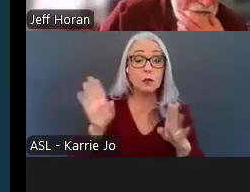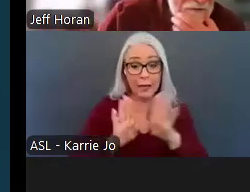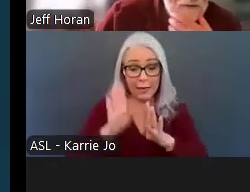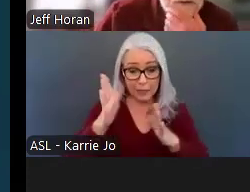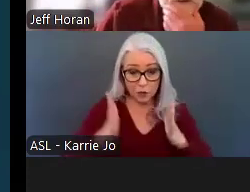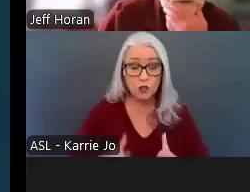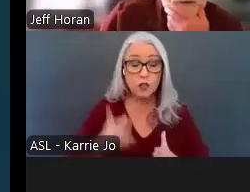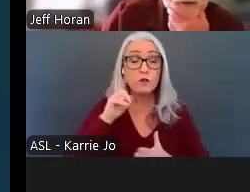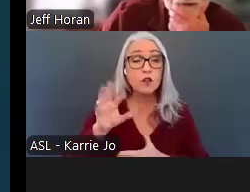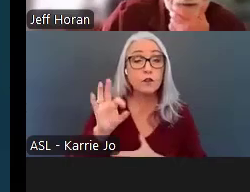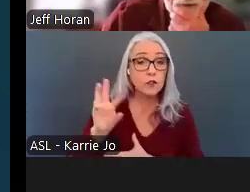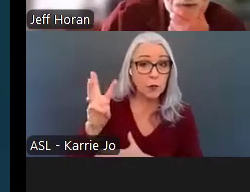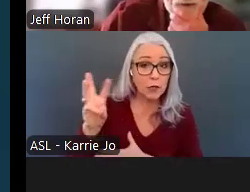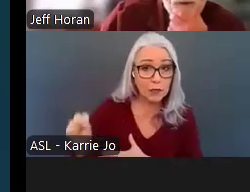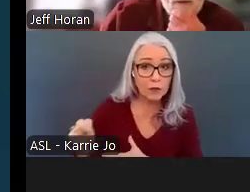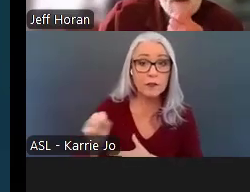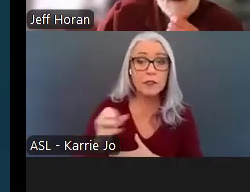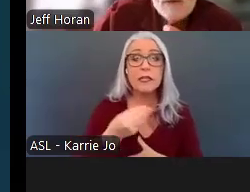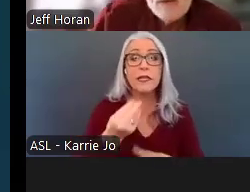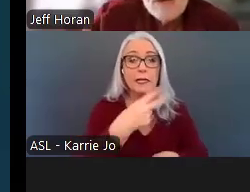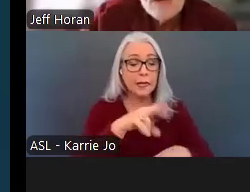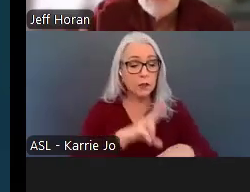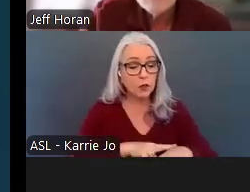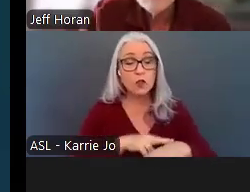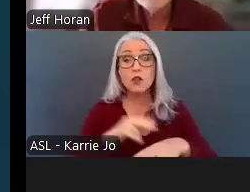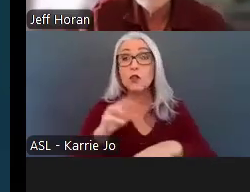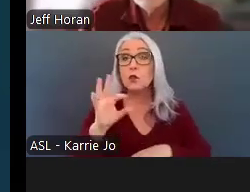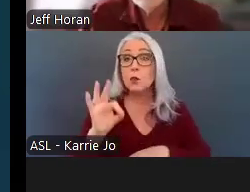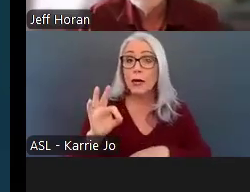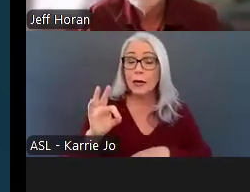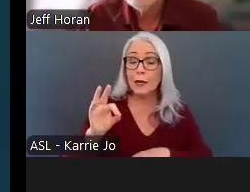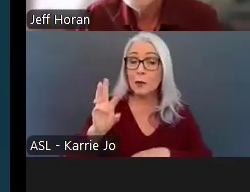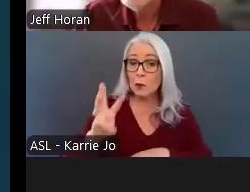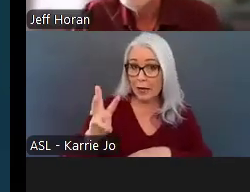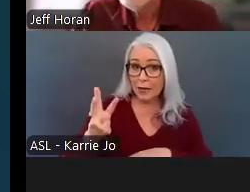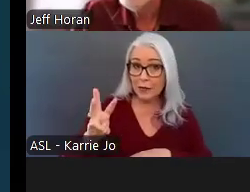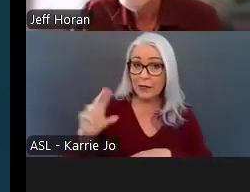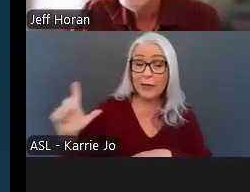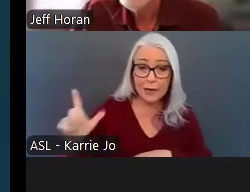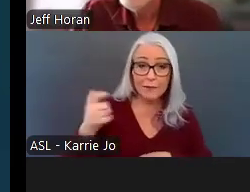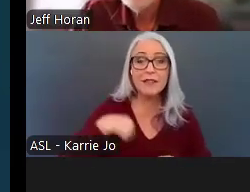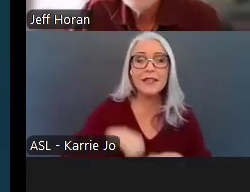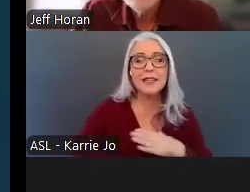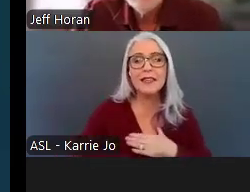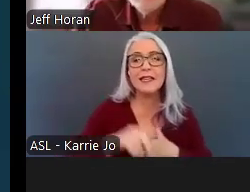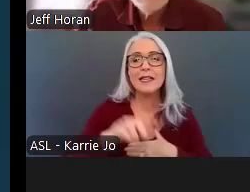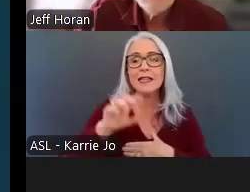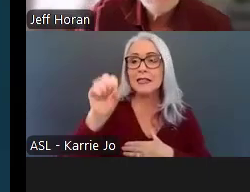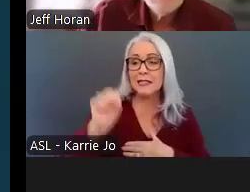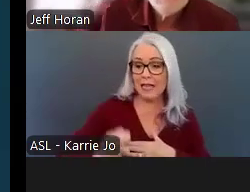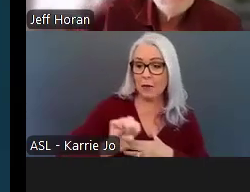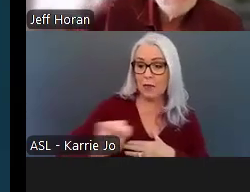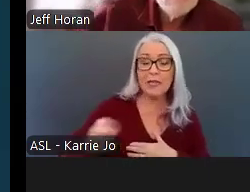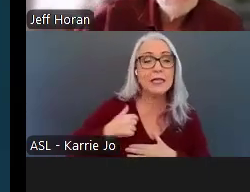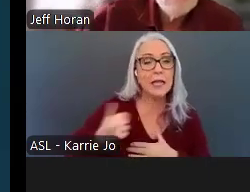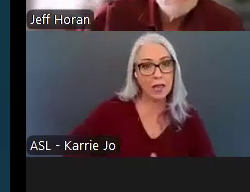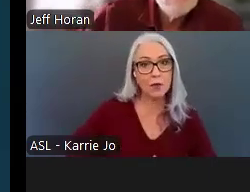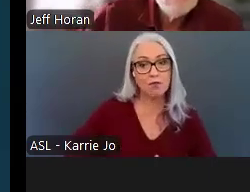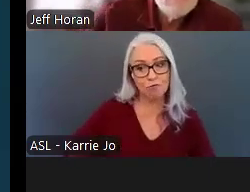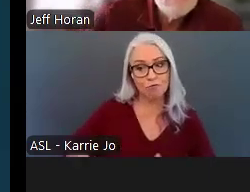U.S. Fish and Wildlife Service, National Wildlife Refuge System in the Southeast. I grew up in the Southeast during the 60s